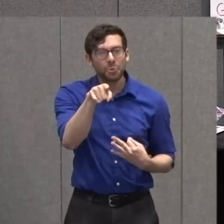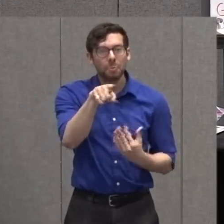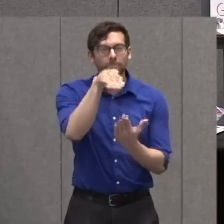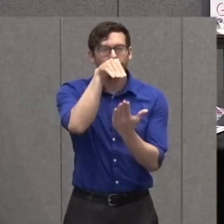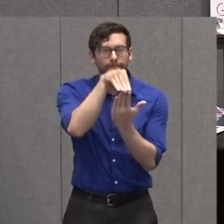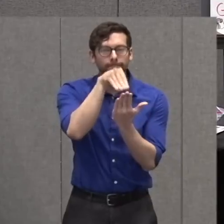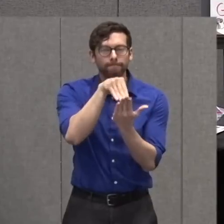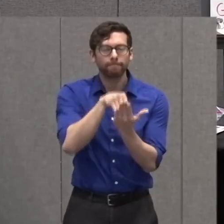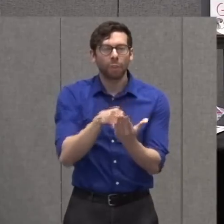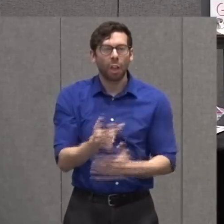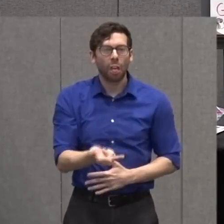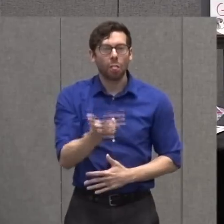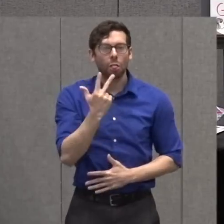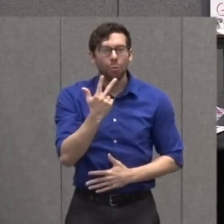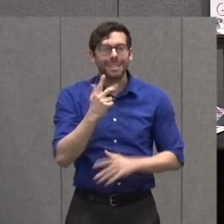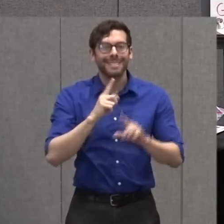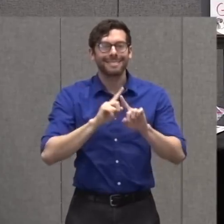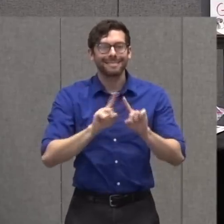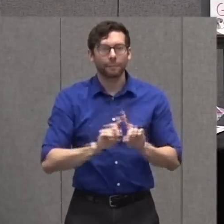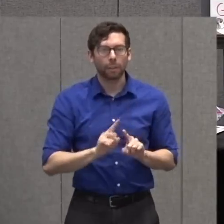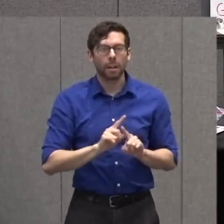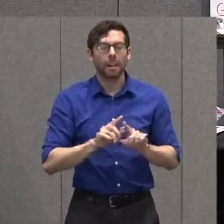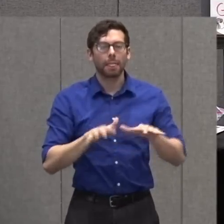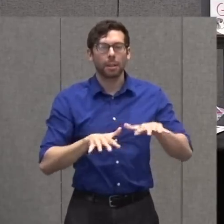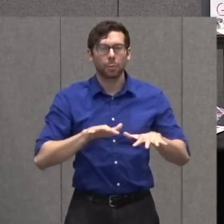different liquids.